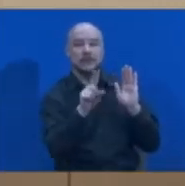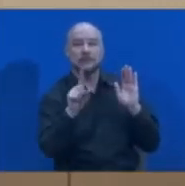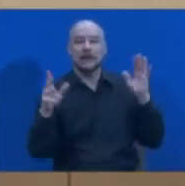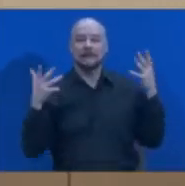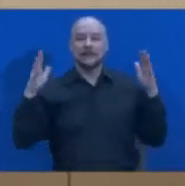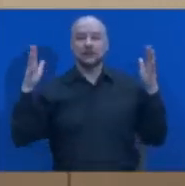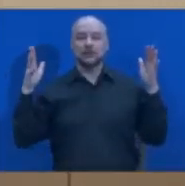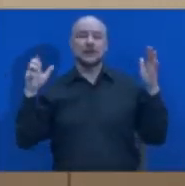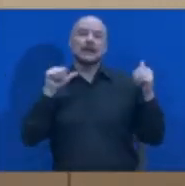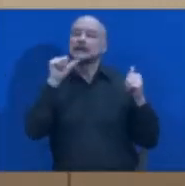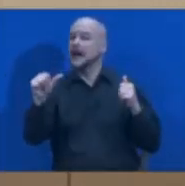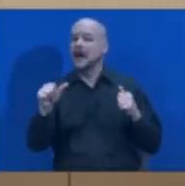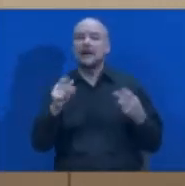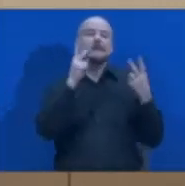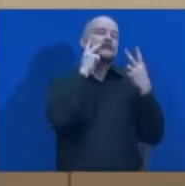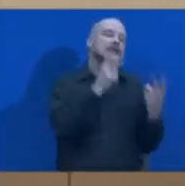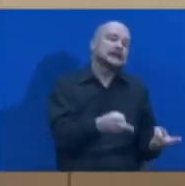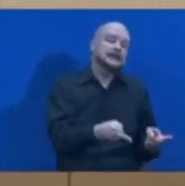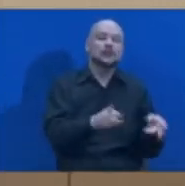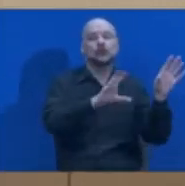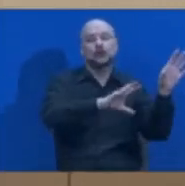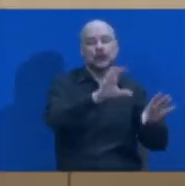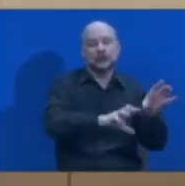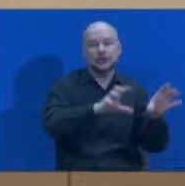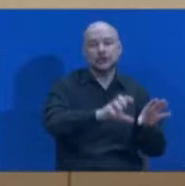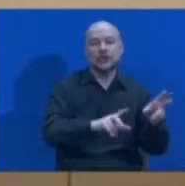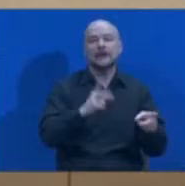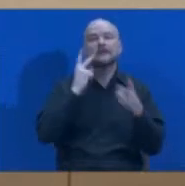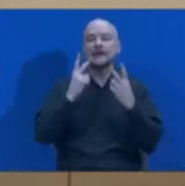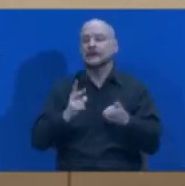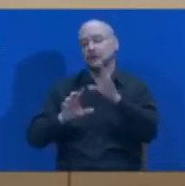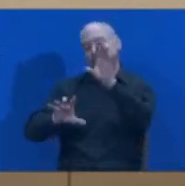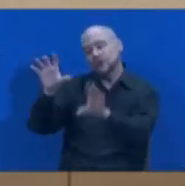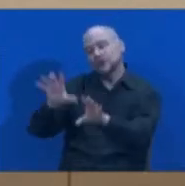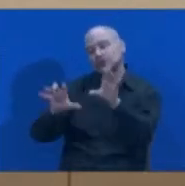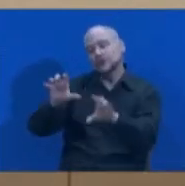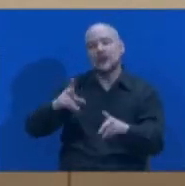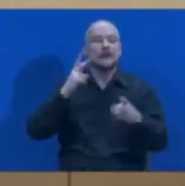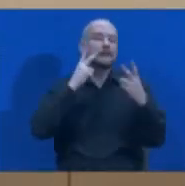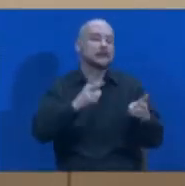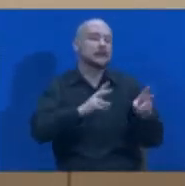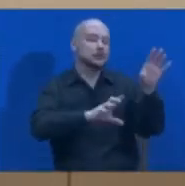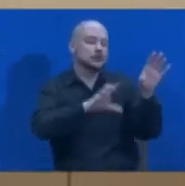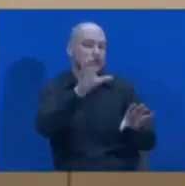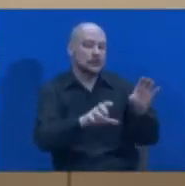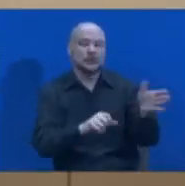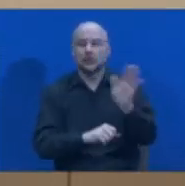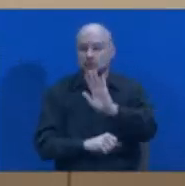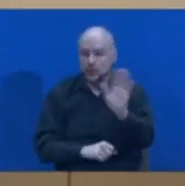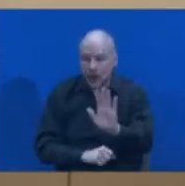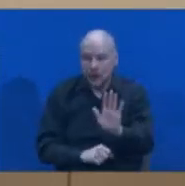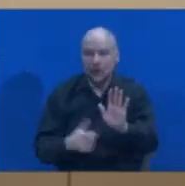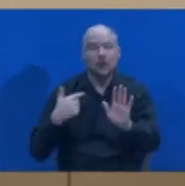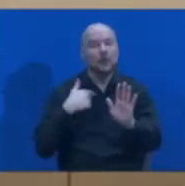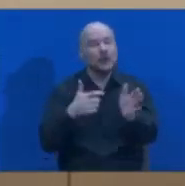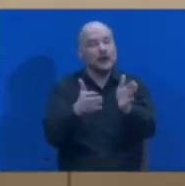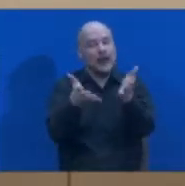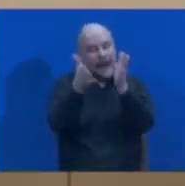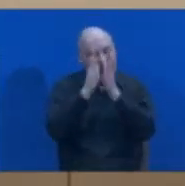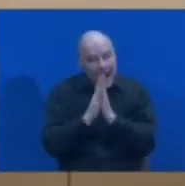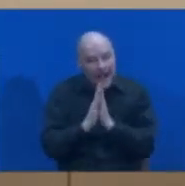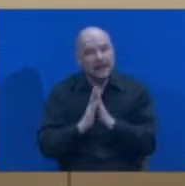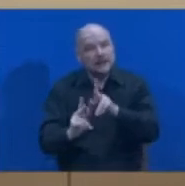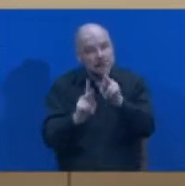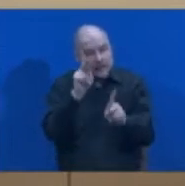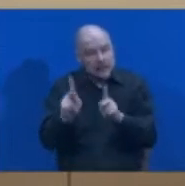not just to shop. So again, we are depending on the community to be a major part of the solution here